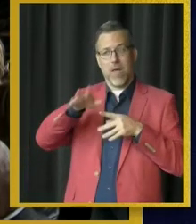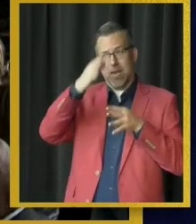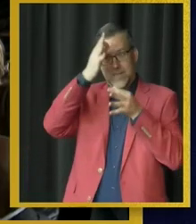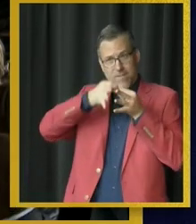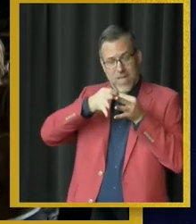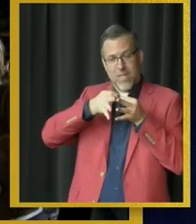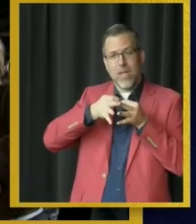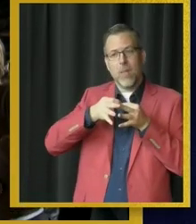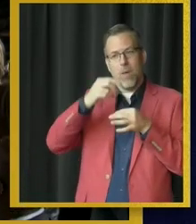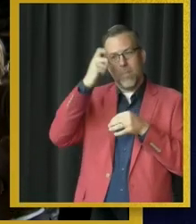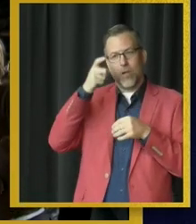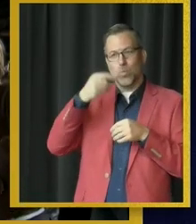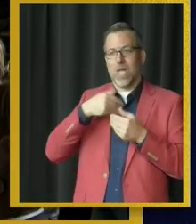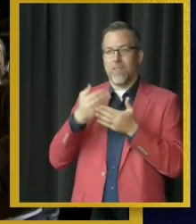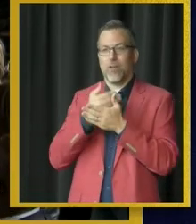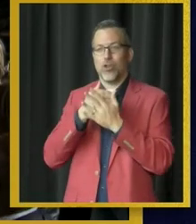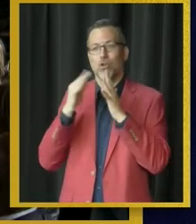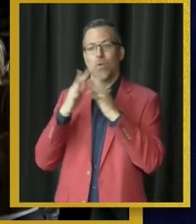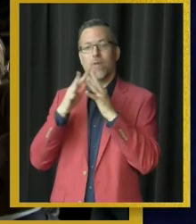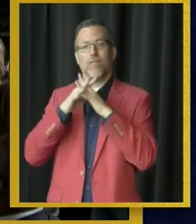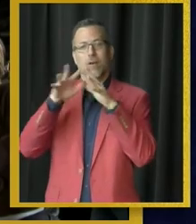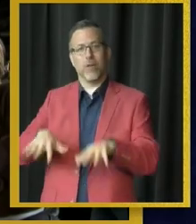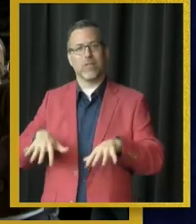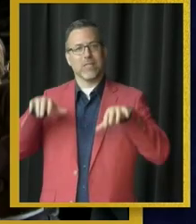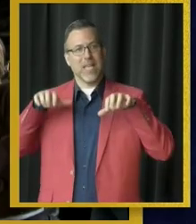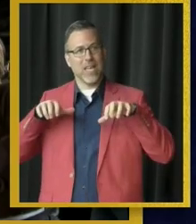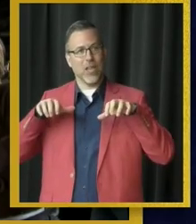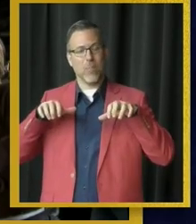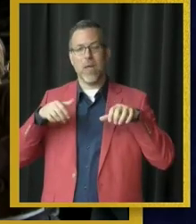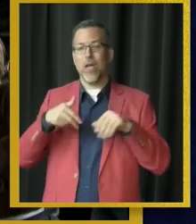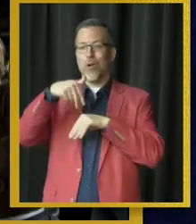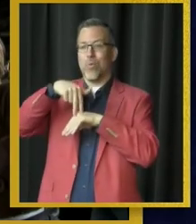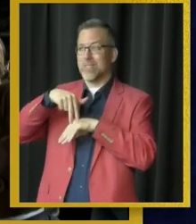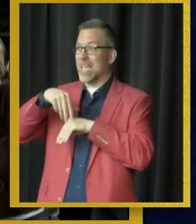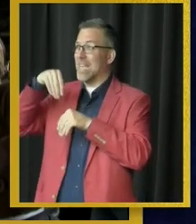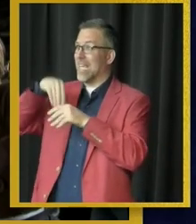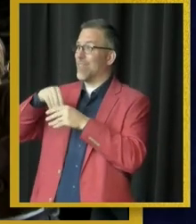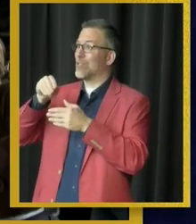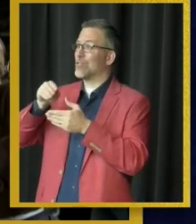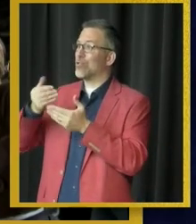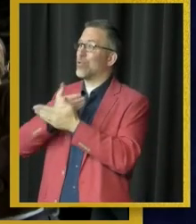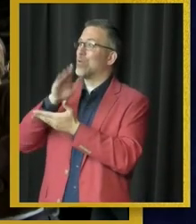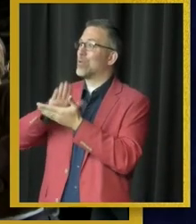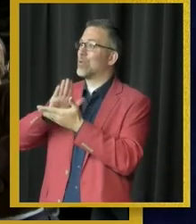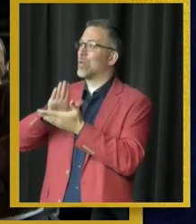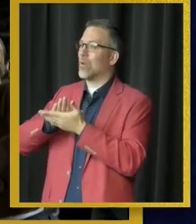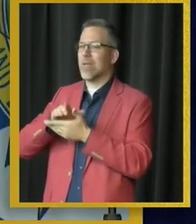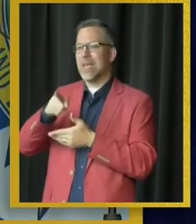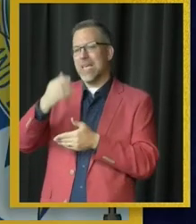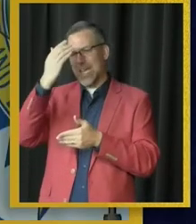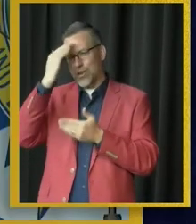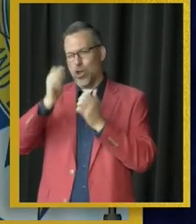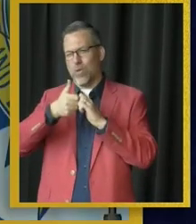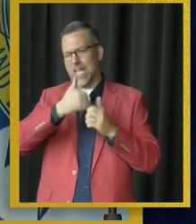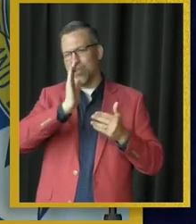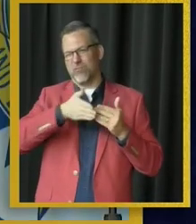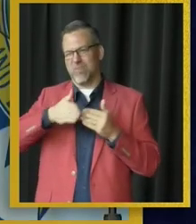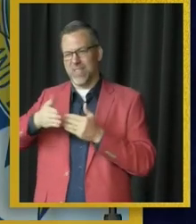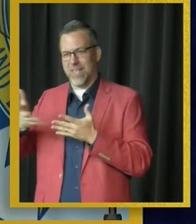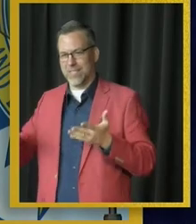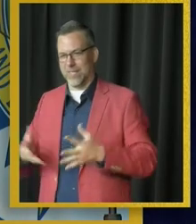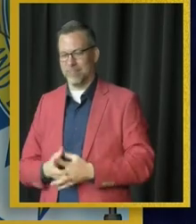on the fact that we've got this new football stadium and we're standing here in this school that's about to open, it's clear that he knows how to get things done.